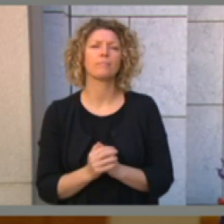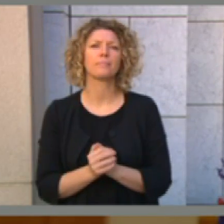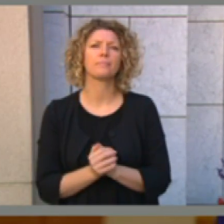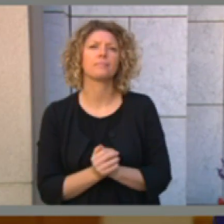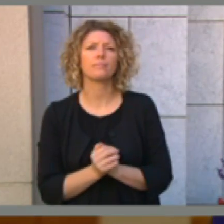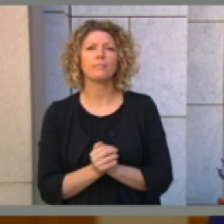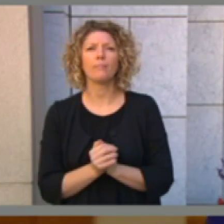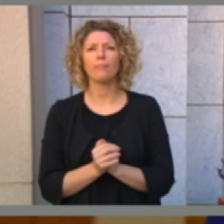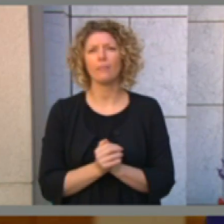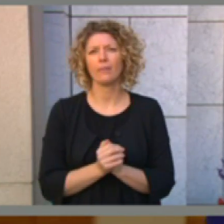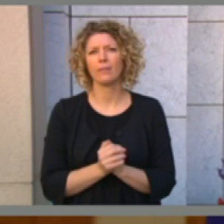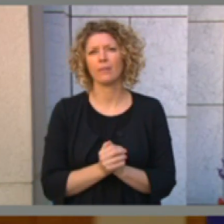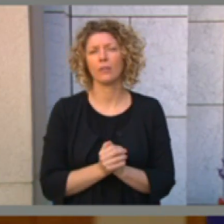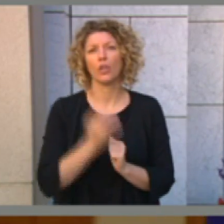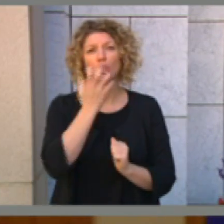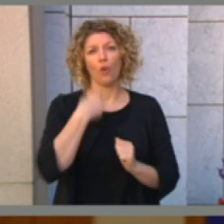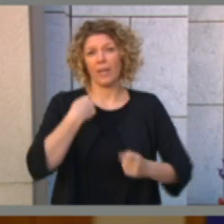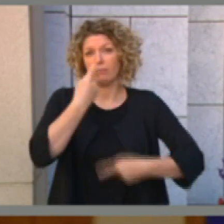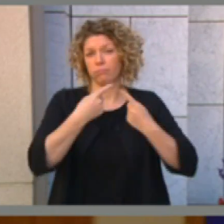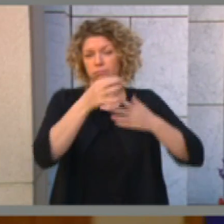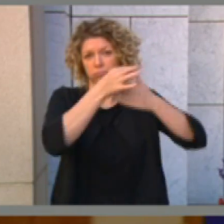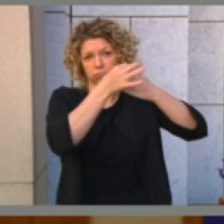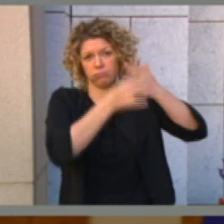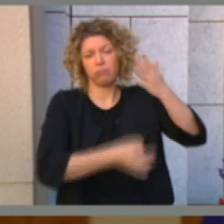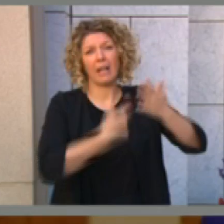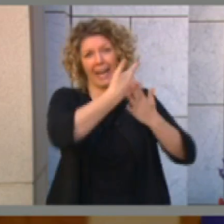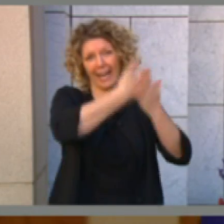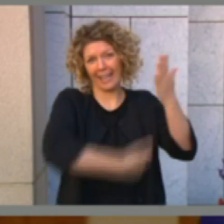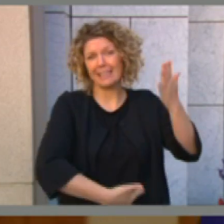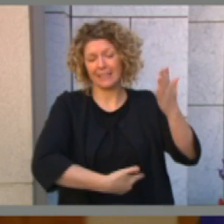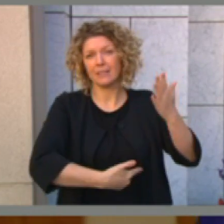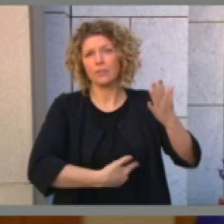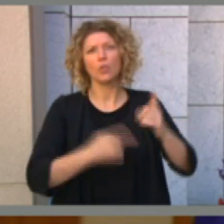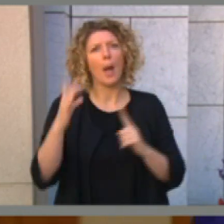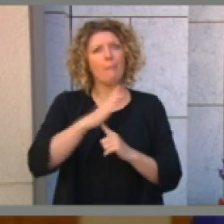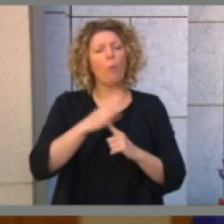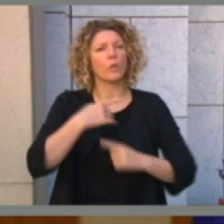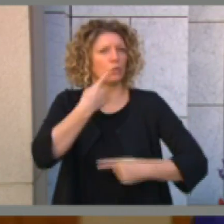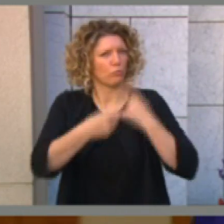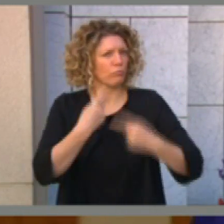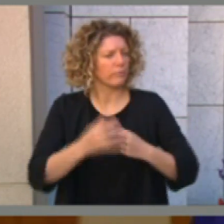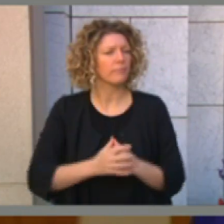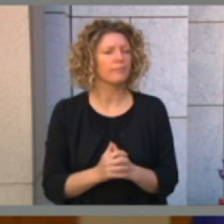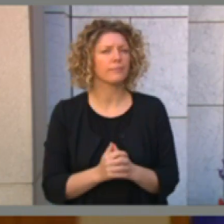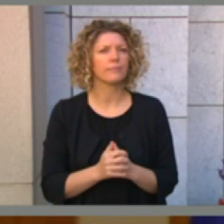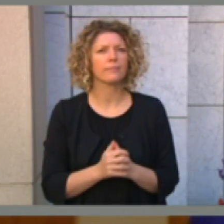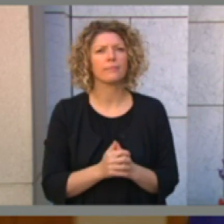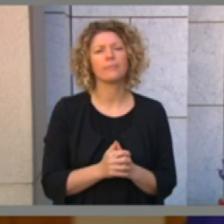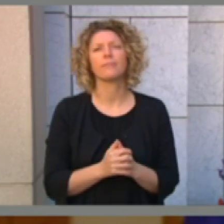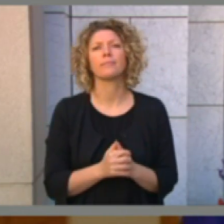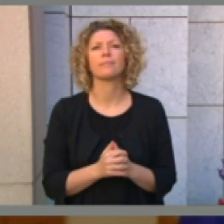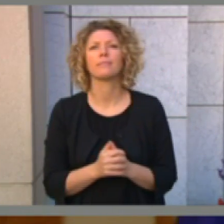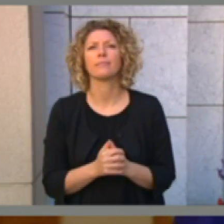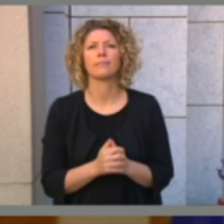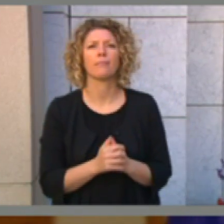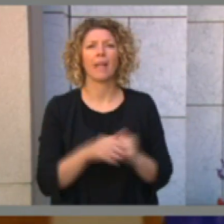I apologise for the length that I've got to go through here, but there's a lot of things that were decided and it's important that we convey that information. Further measures on